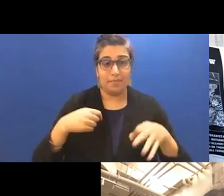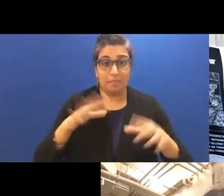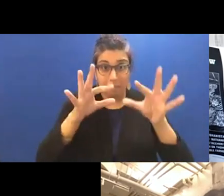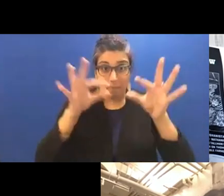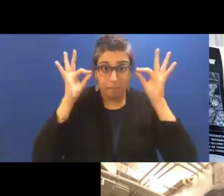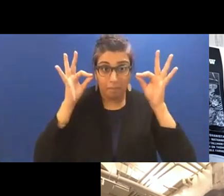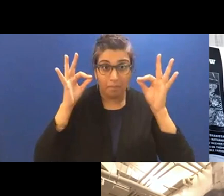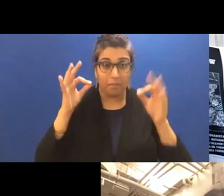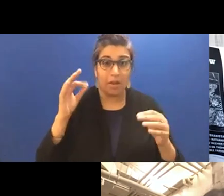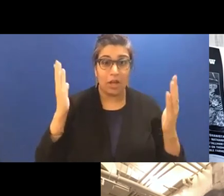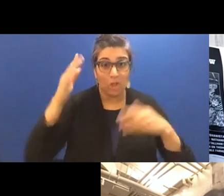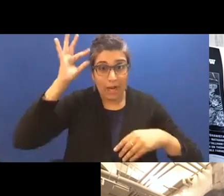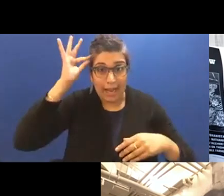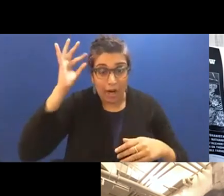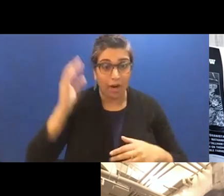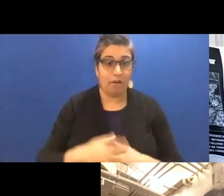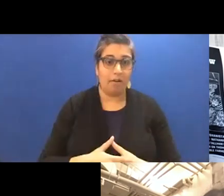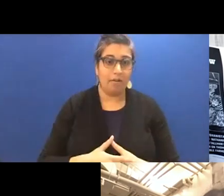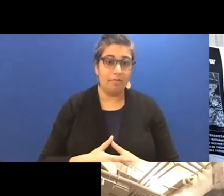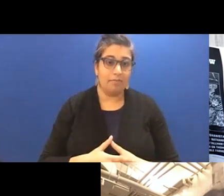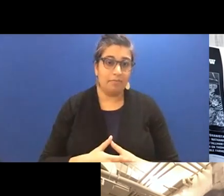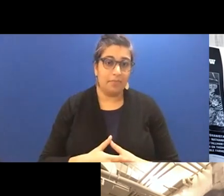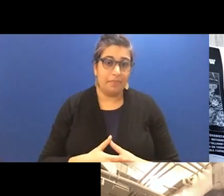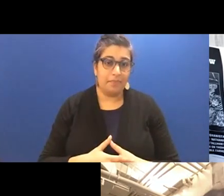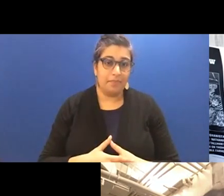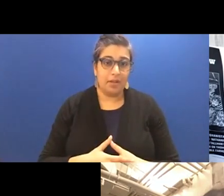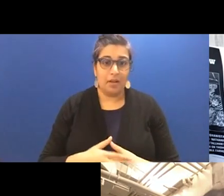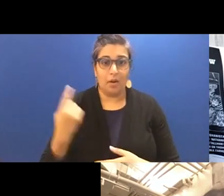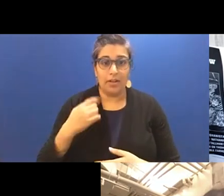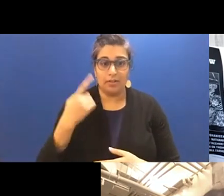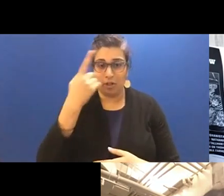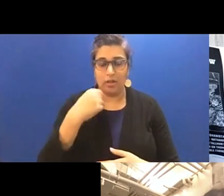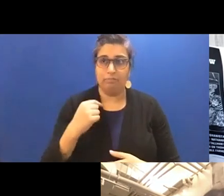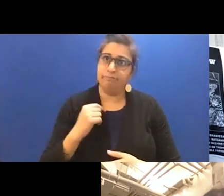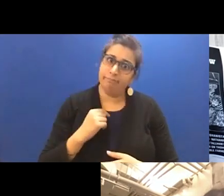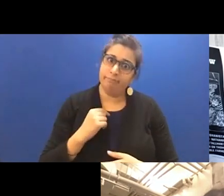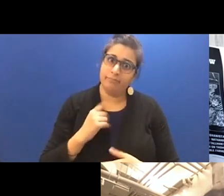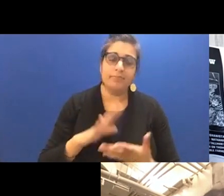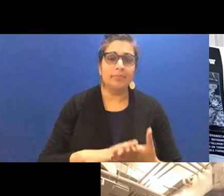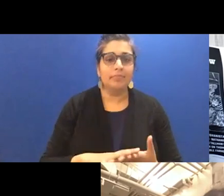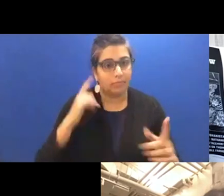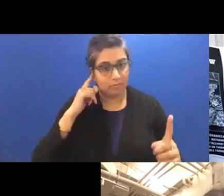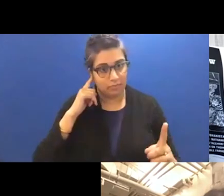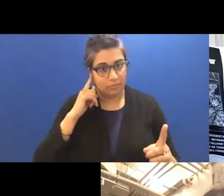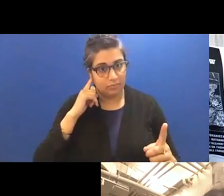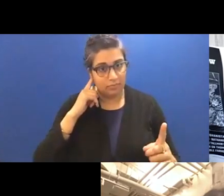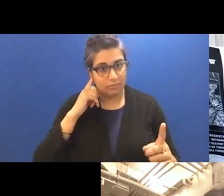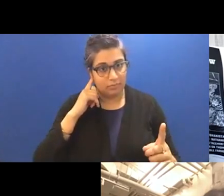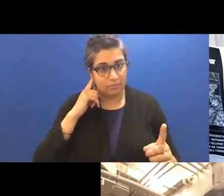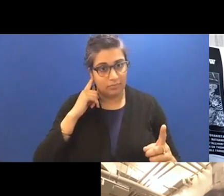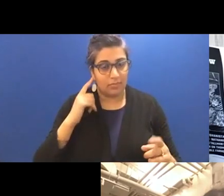I have dark hair. I generally have a befuddled expression on my face. I'm wearing a Glen Coffee